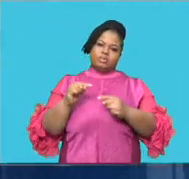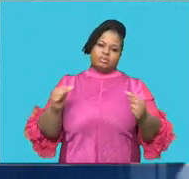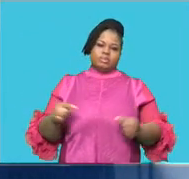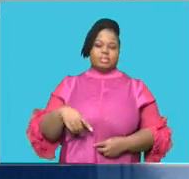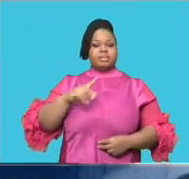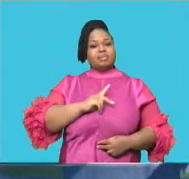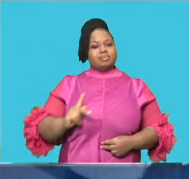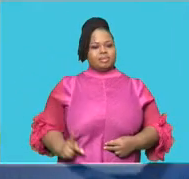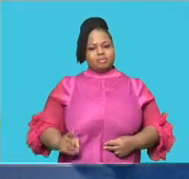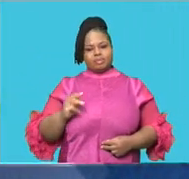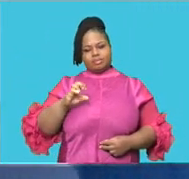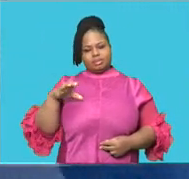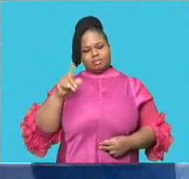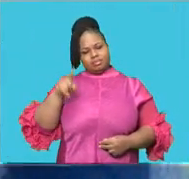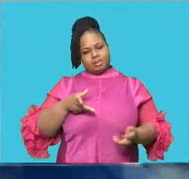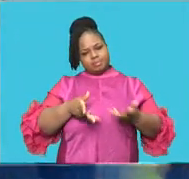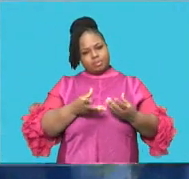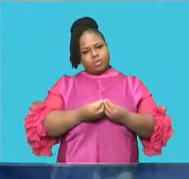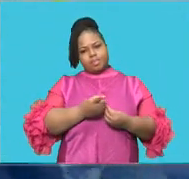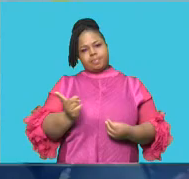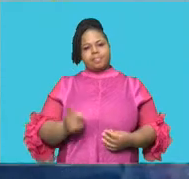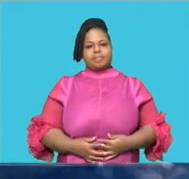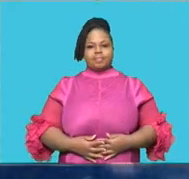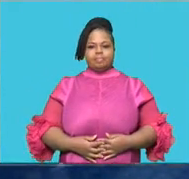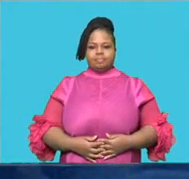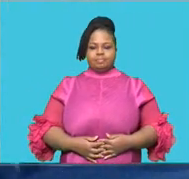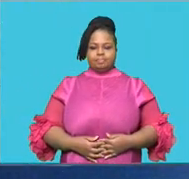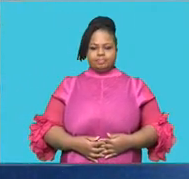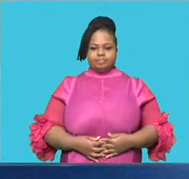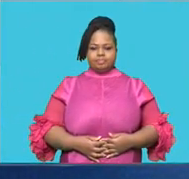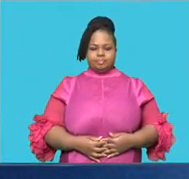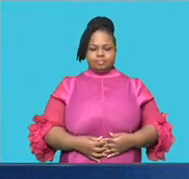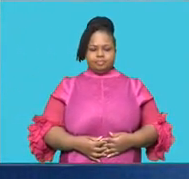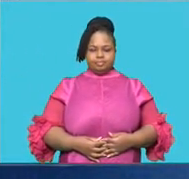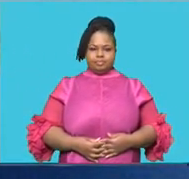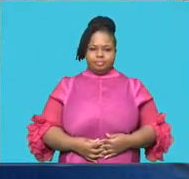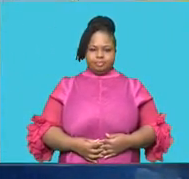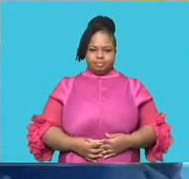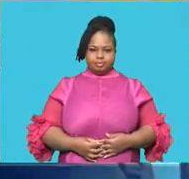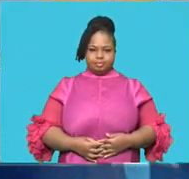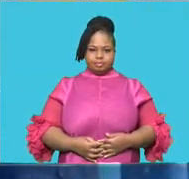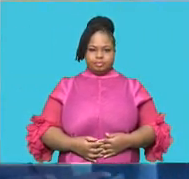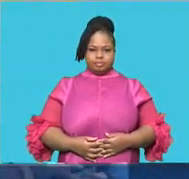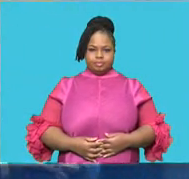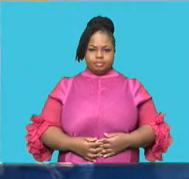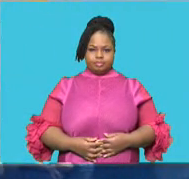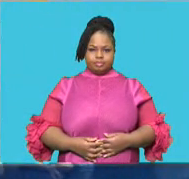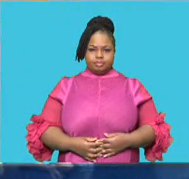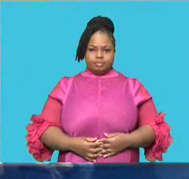Premier and the MEC have spoken with them. For Soweto TV News, I am Zwelibanzi Mazibuko.